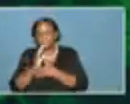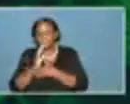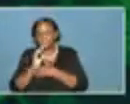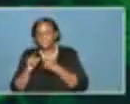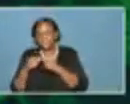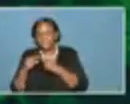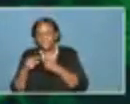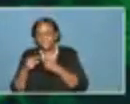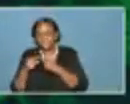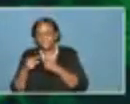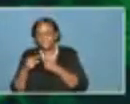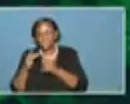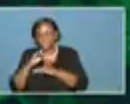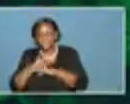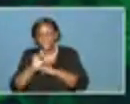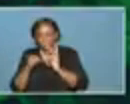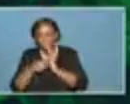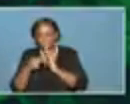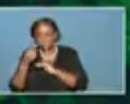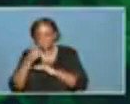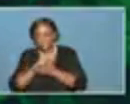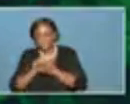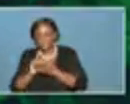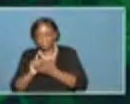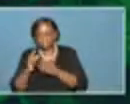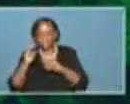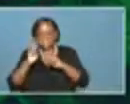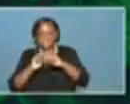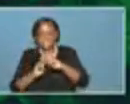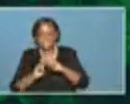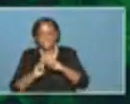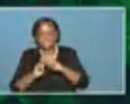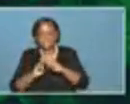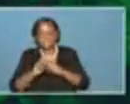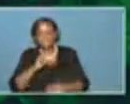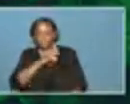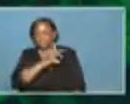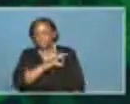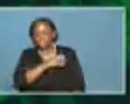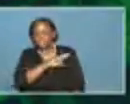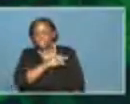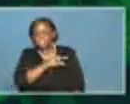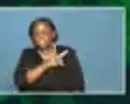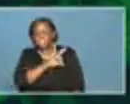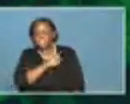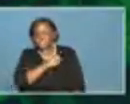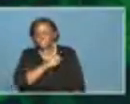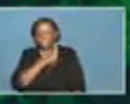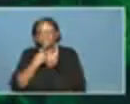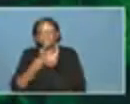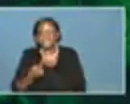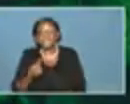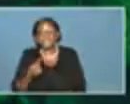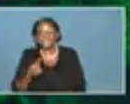industries. Now, earlier this week, I had a chance to sit with a local activist, Mr. Glenwood Ferguson, who remains convinced